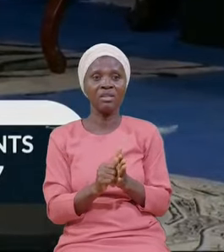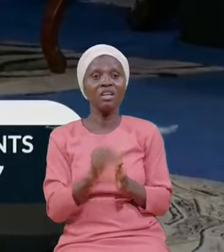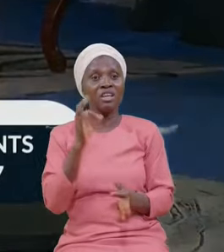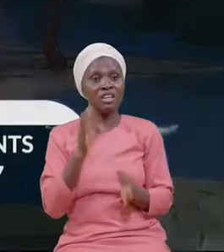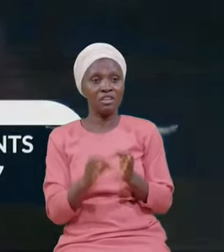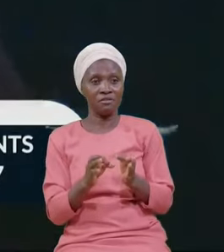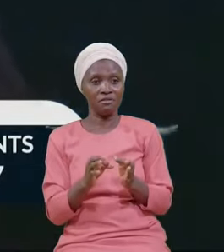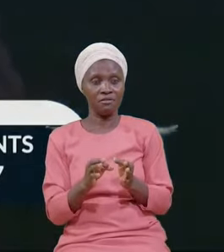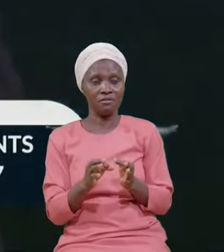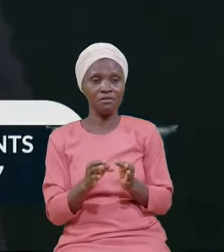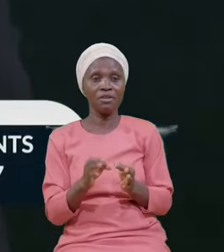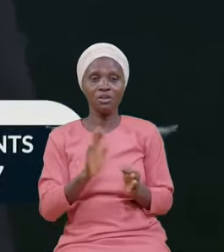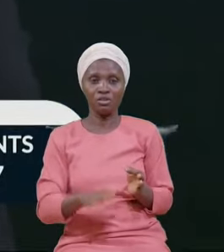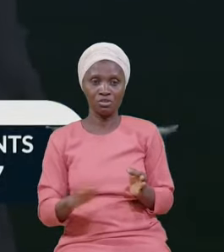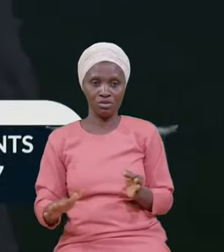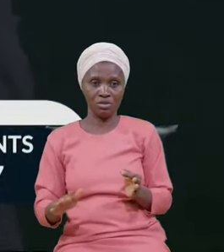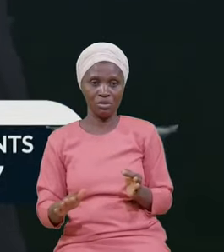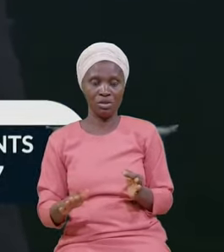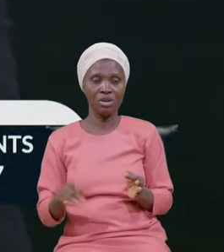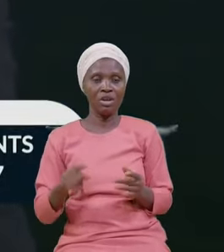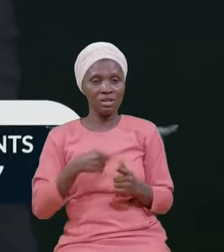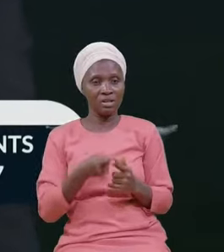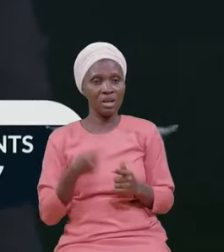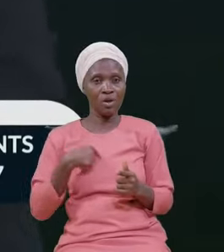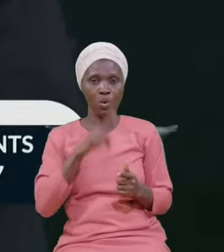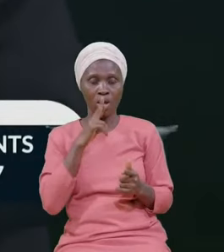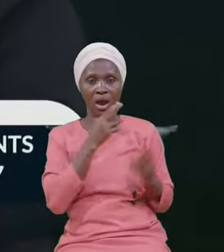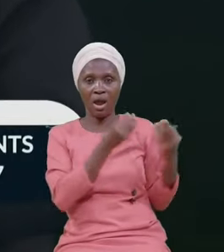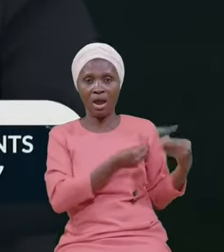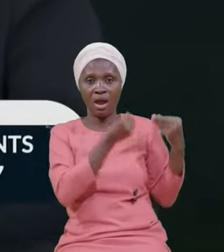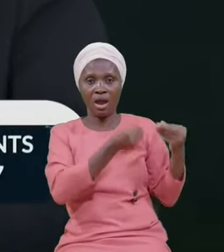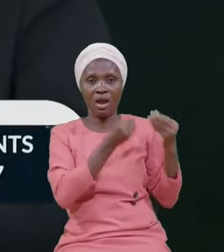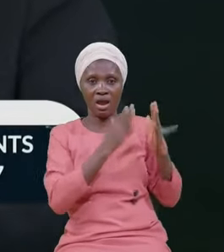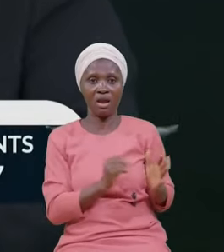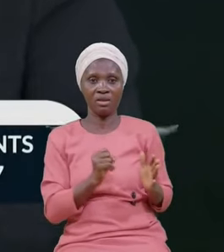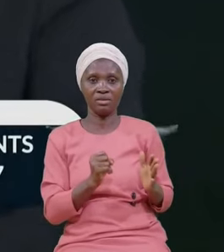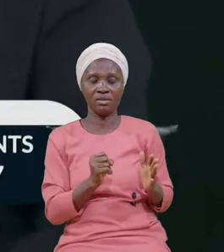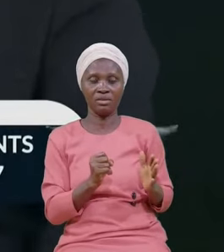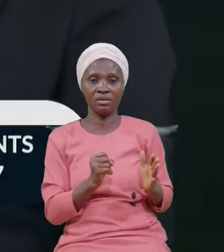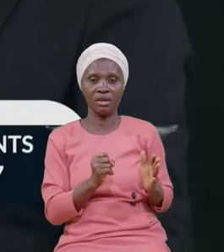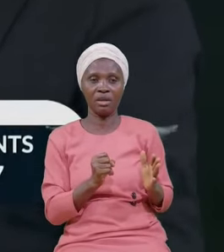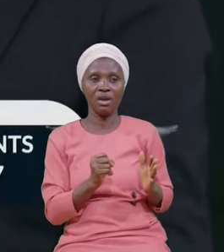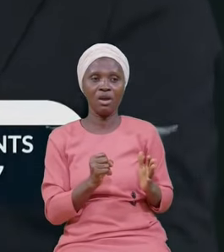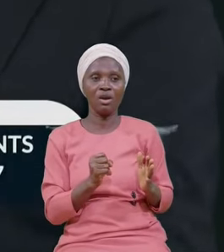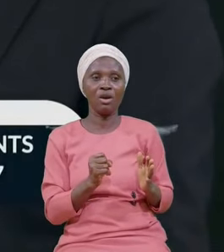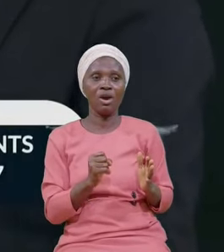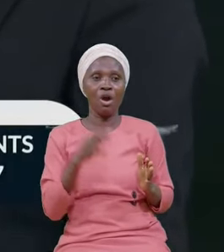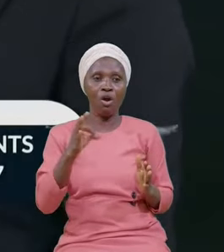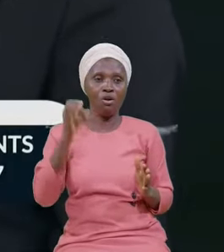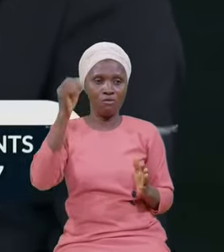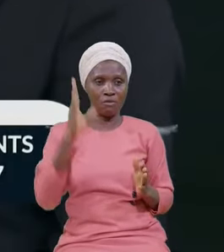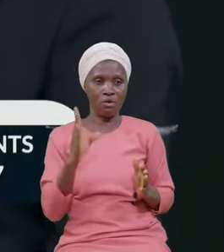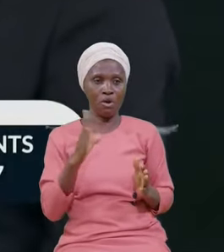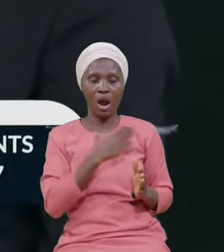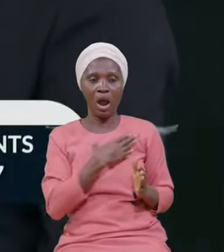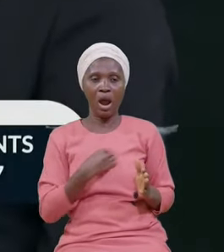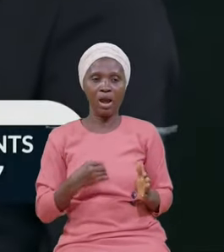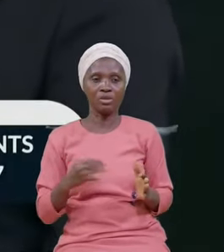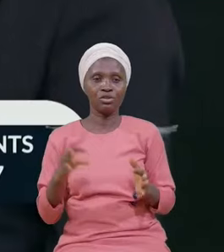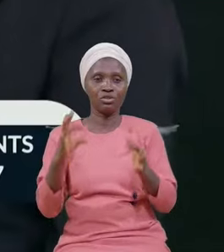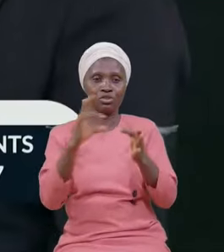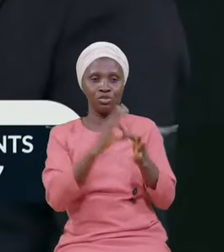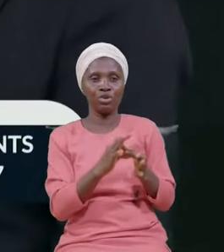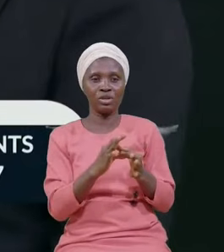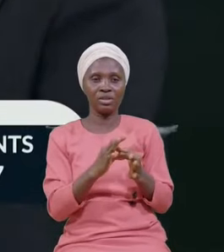ears of ears of God and Joint ears with Christ everything Christ has all the